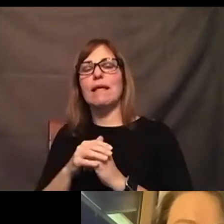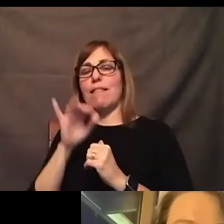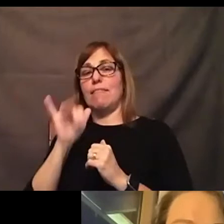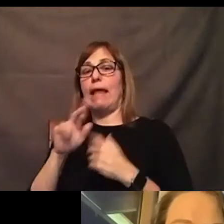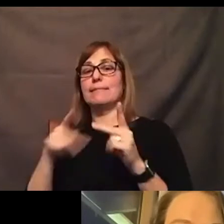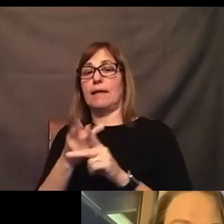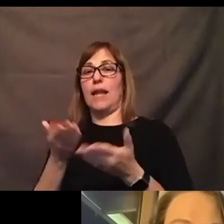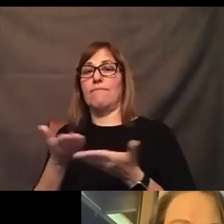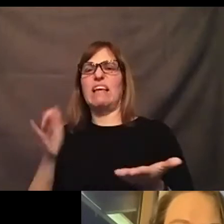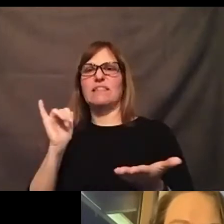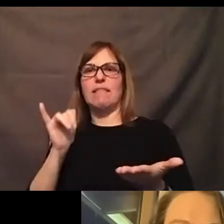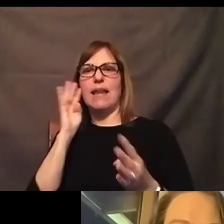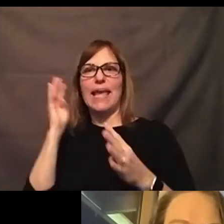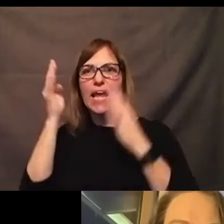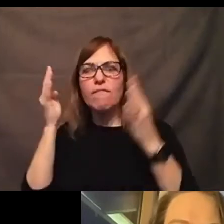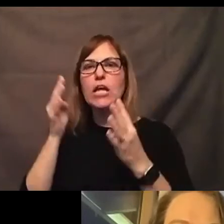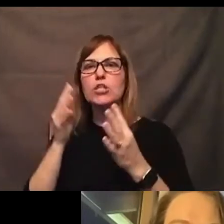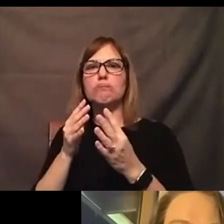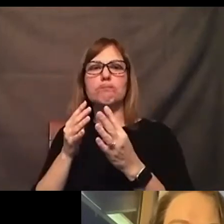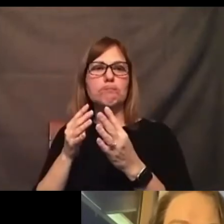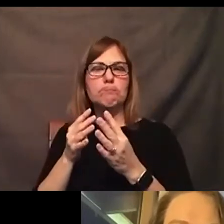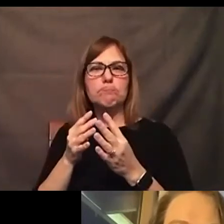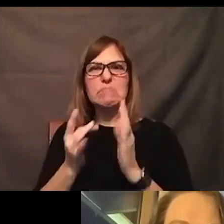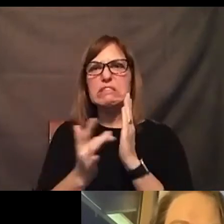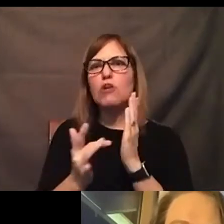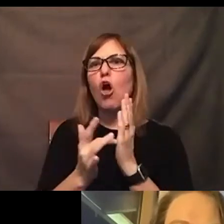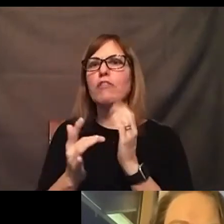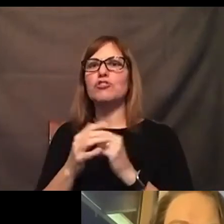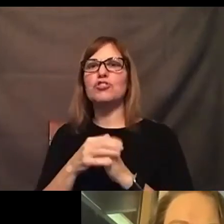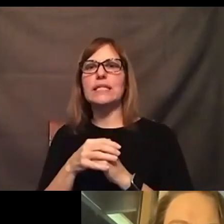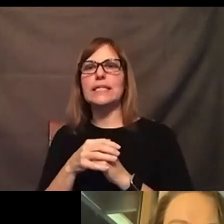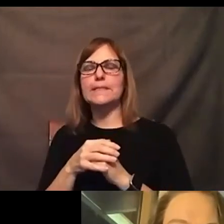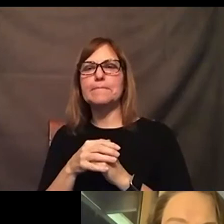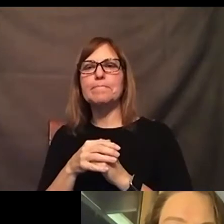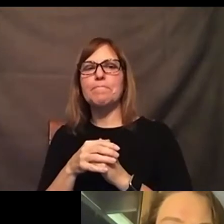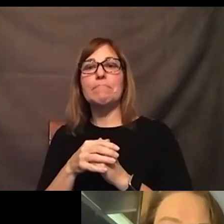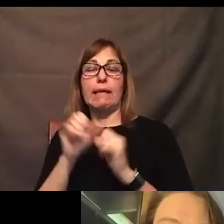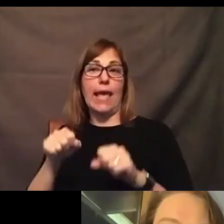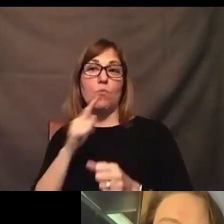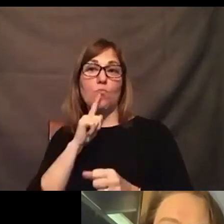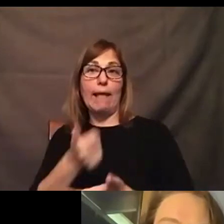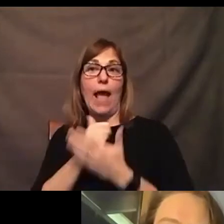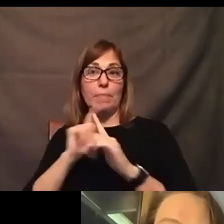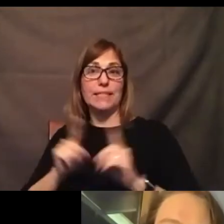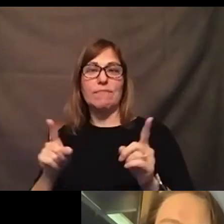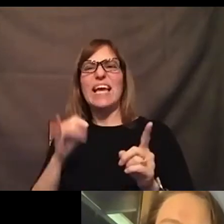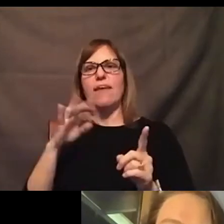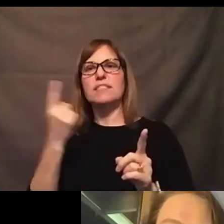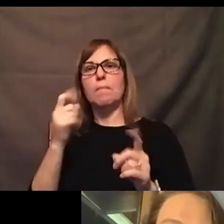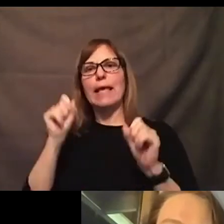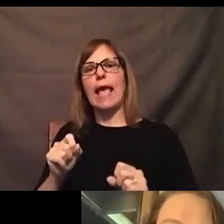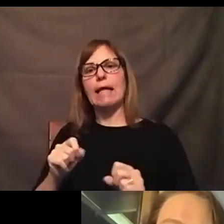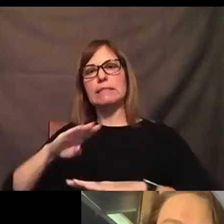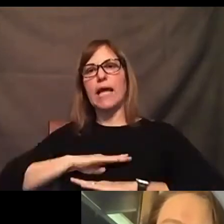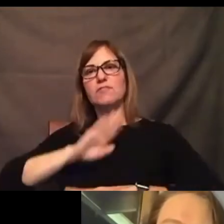where innovations in information technology can really make a big difference on whether or not a person can do what's called a complete trip.